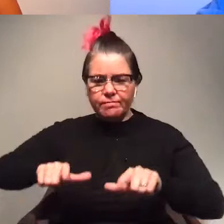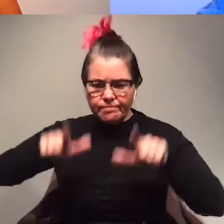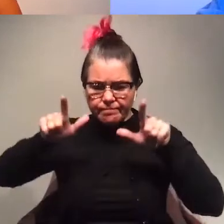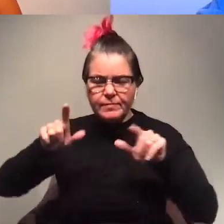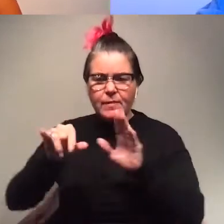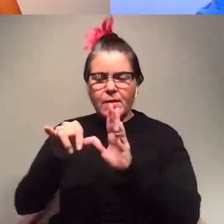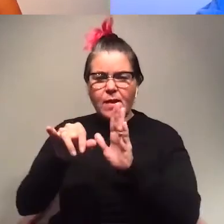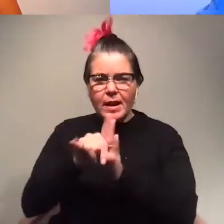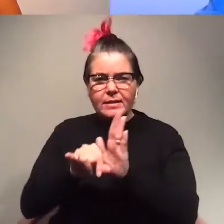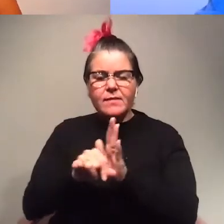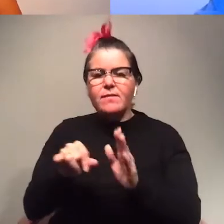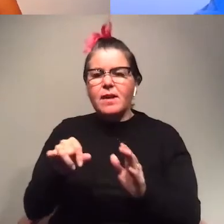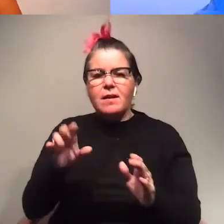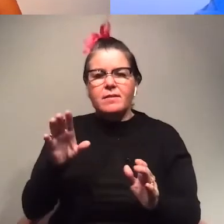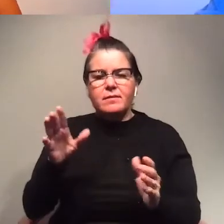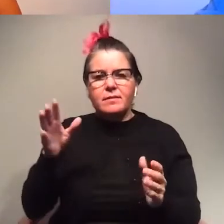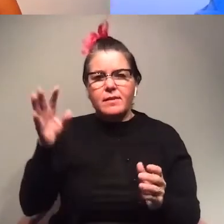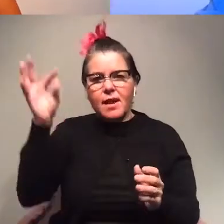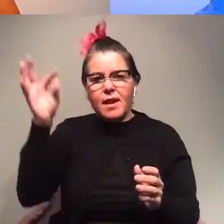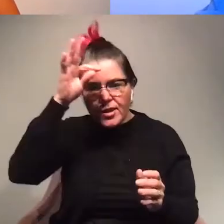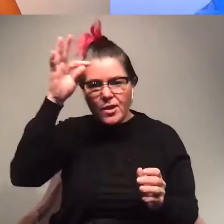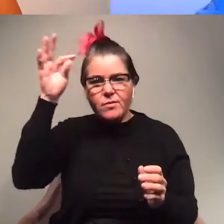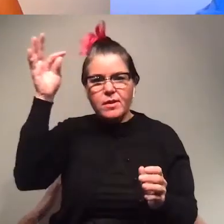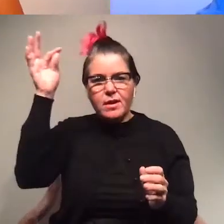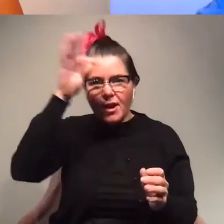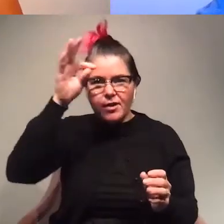identify unknown chemicals.